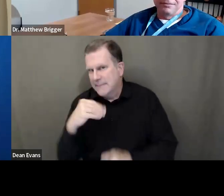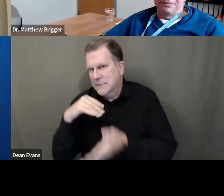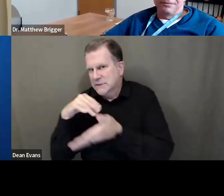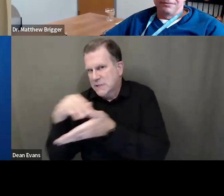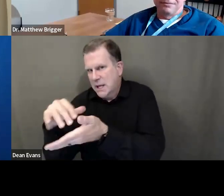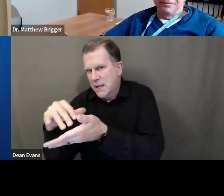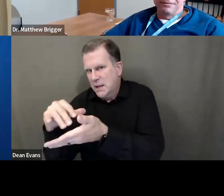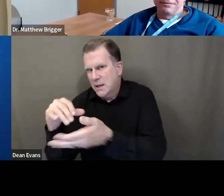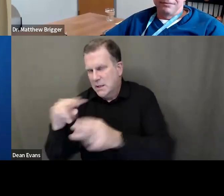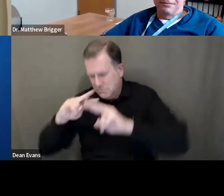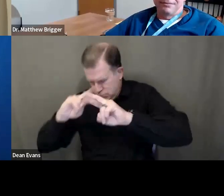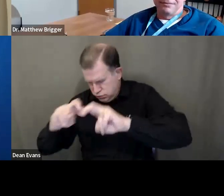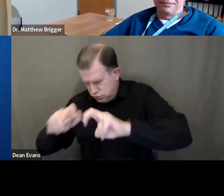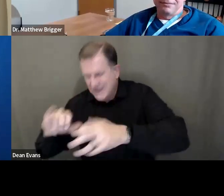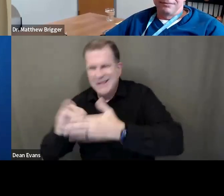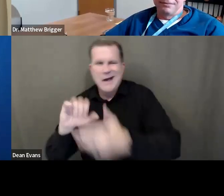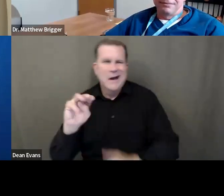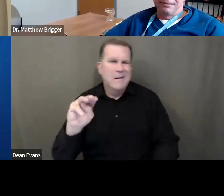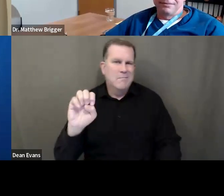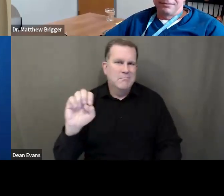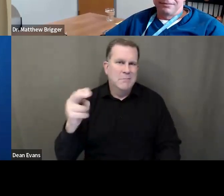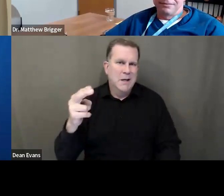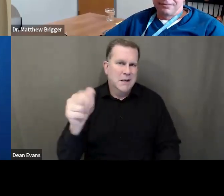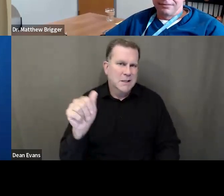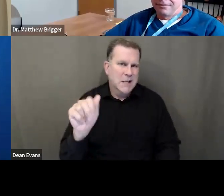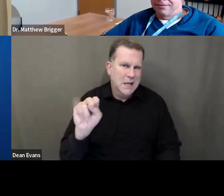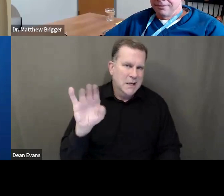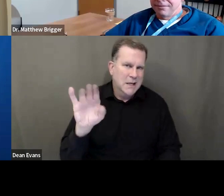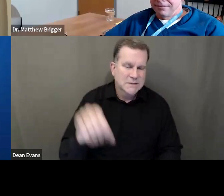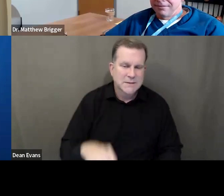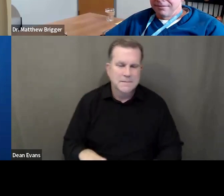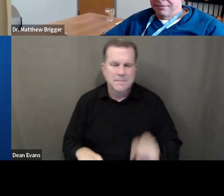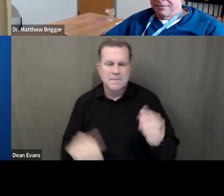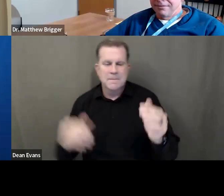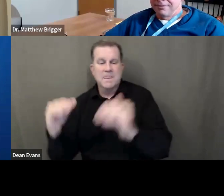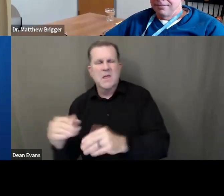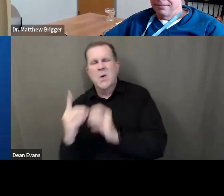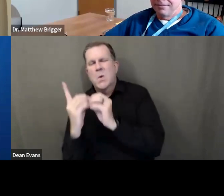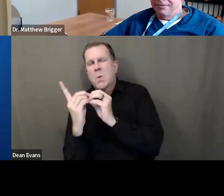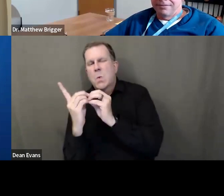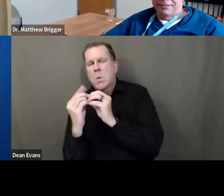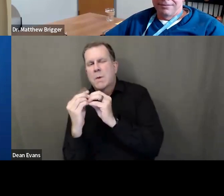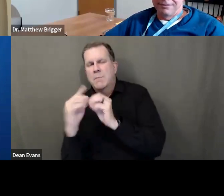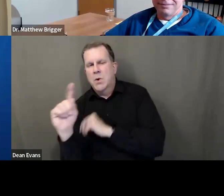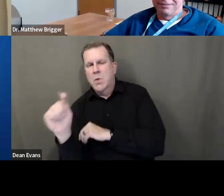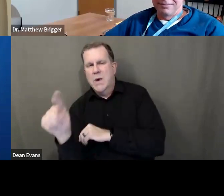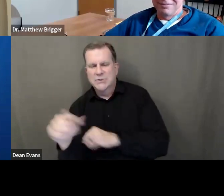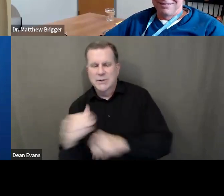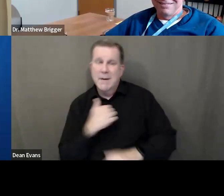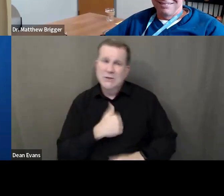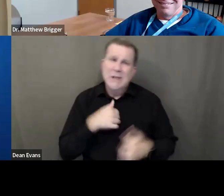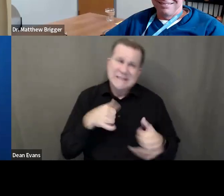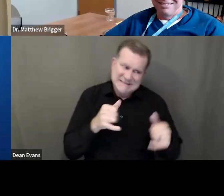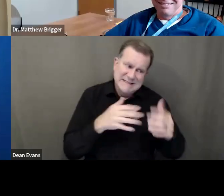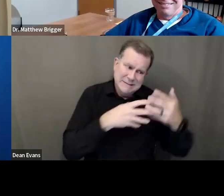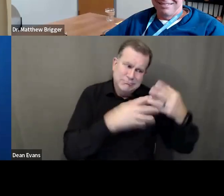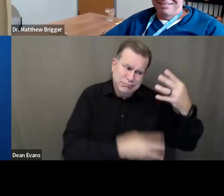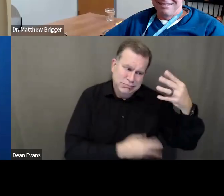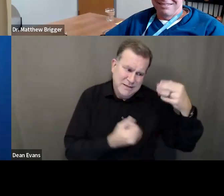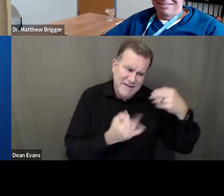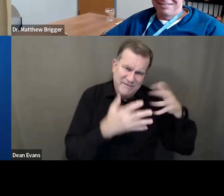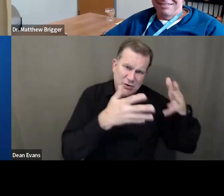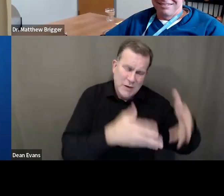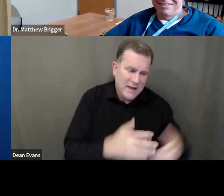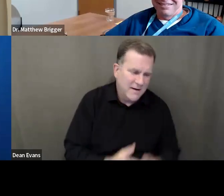breathing. All right, so we have time for one more question. I'm sorry, we still have a few. If